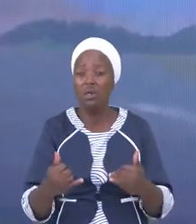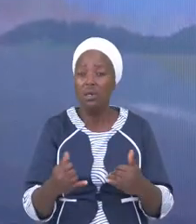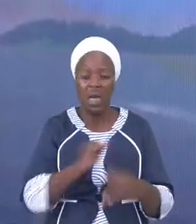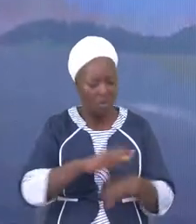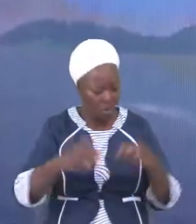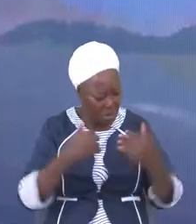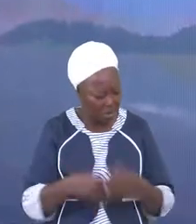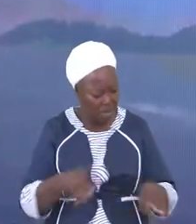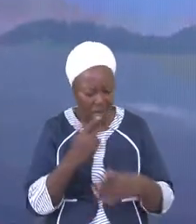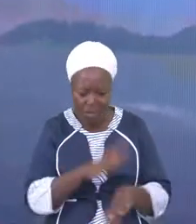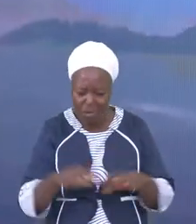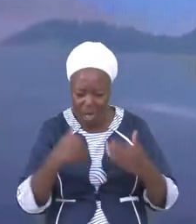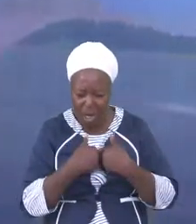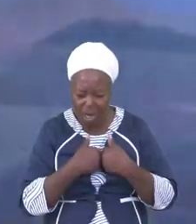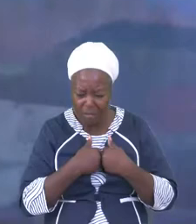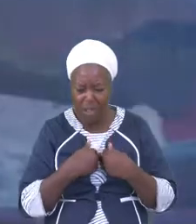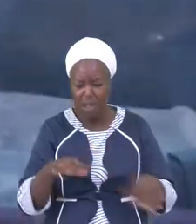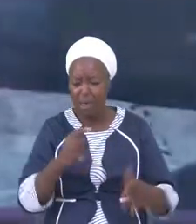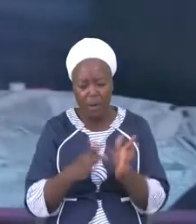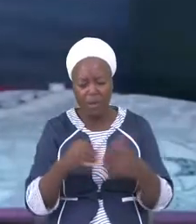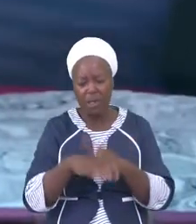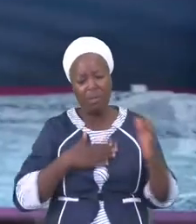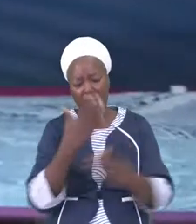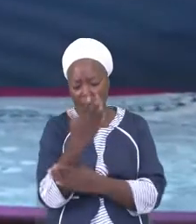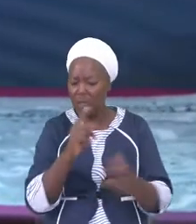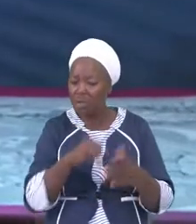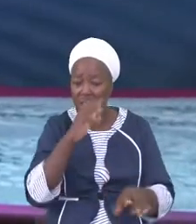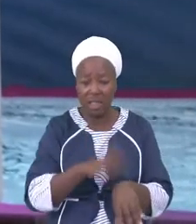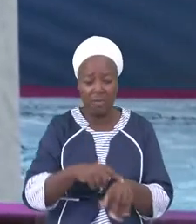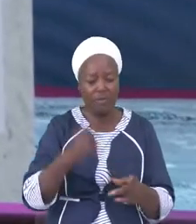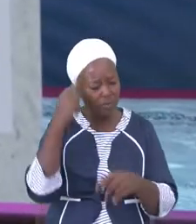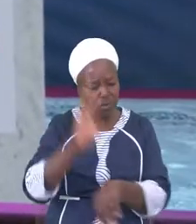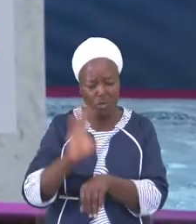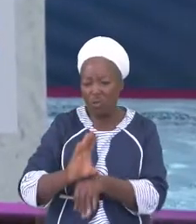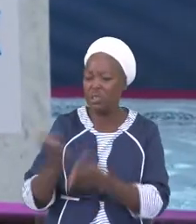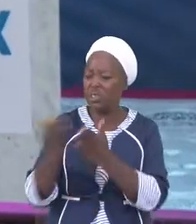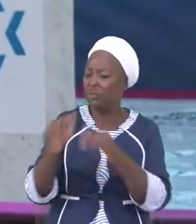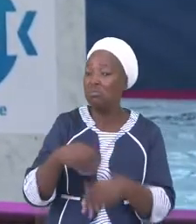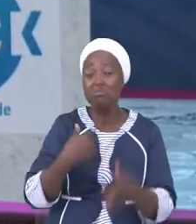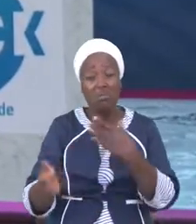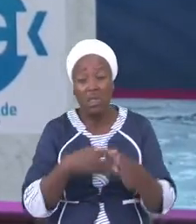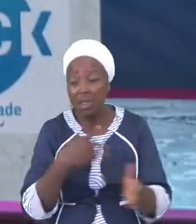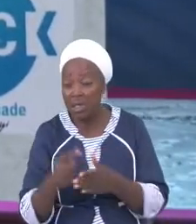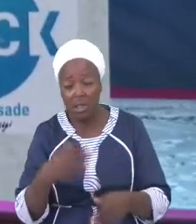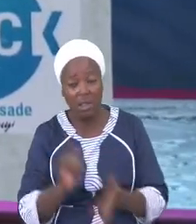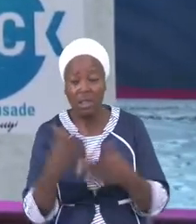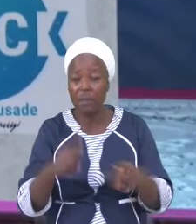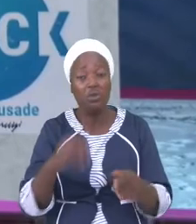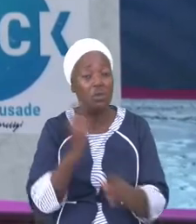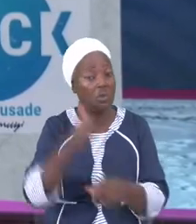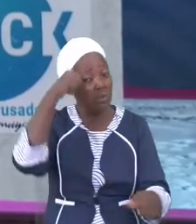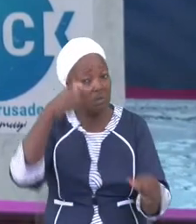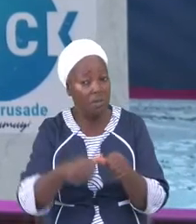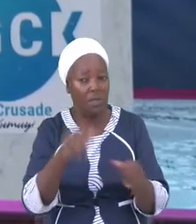Bible in my hand. And it is not the time for church service. Whatever the situation, remember,